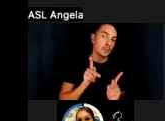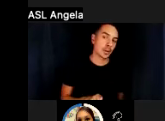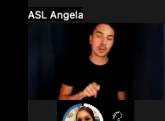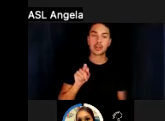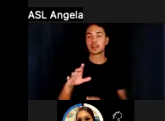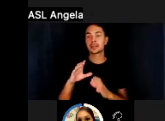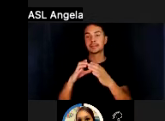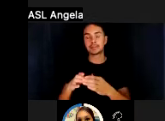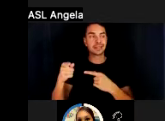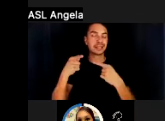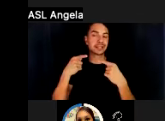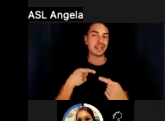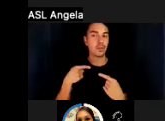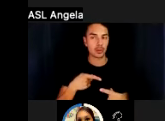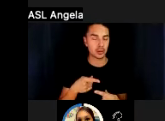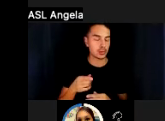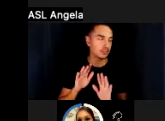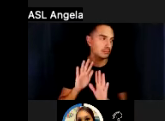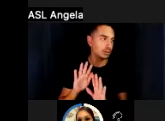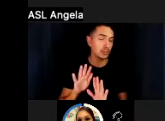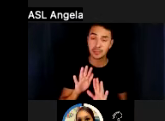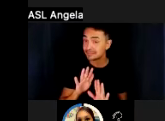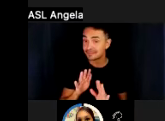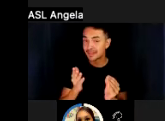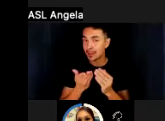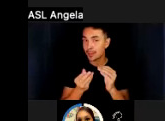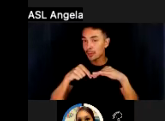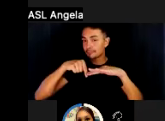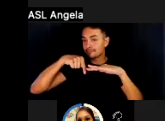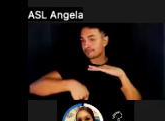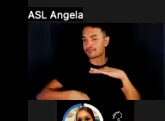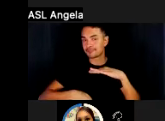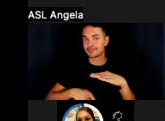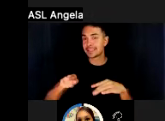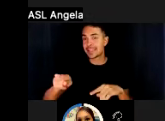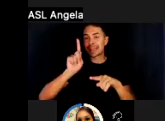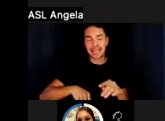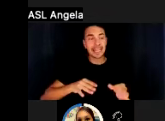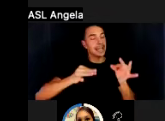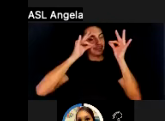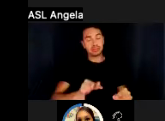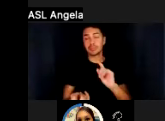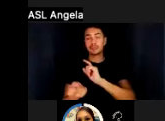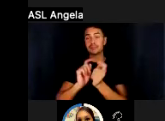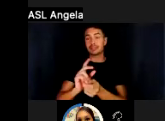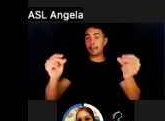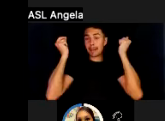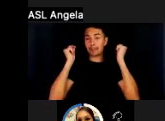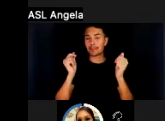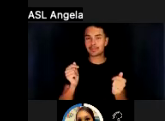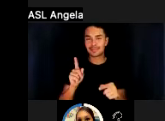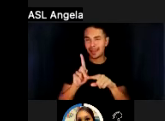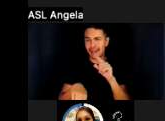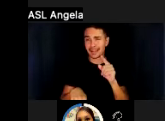is just being difficult, but maybe there's something more, right? Maybe they can't make those decisions. Maybe there are things that we